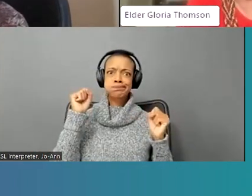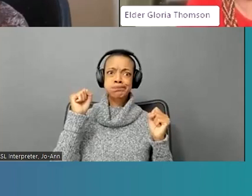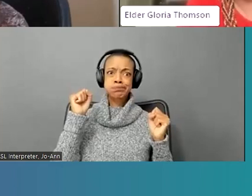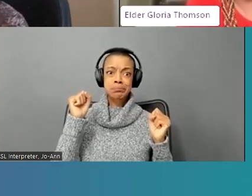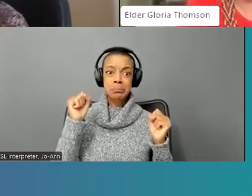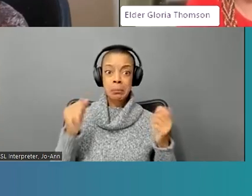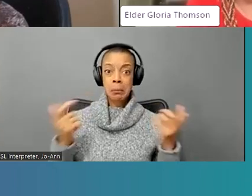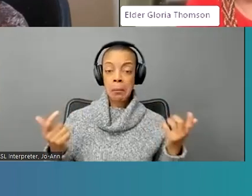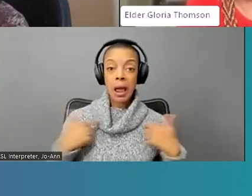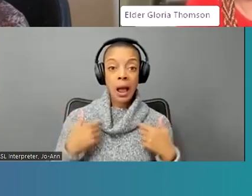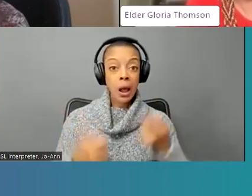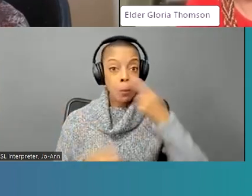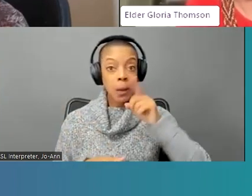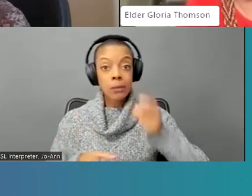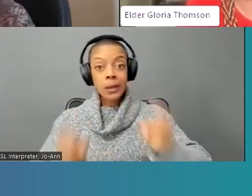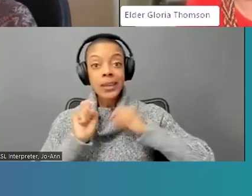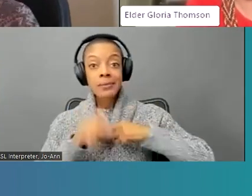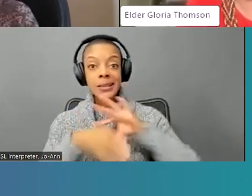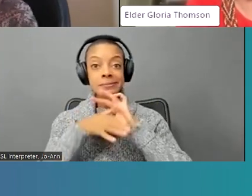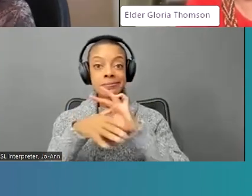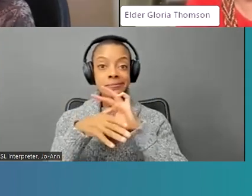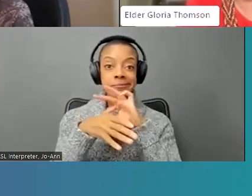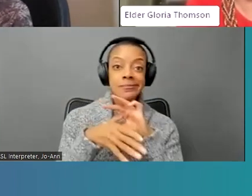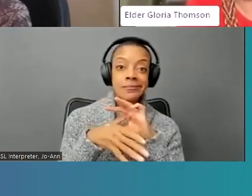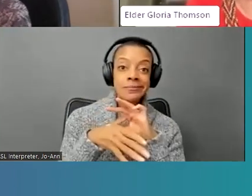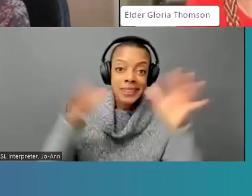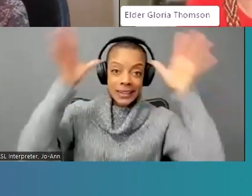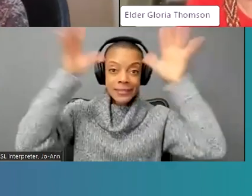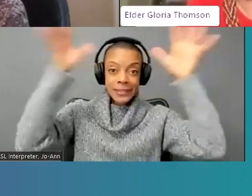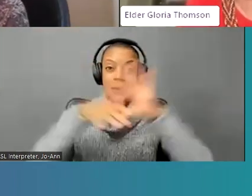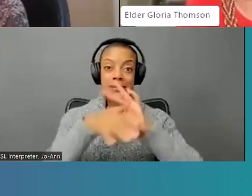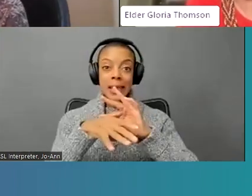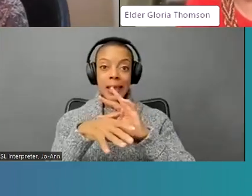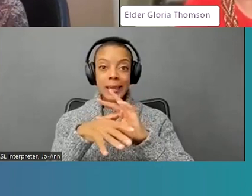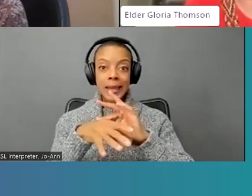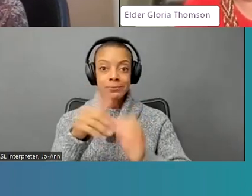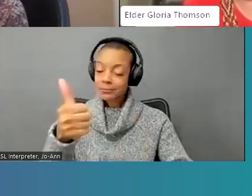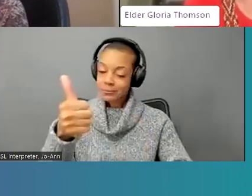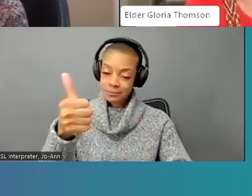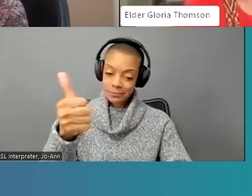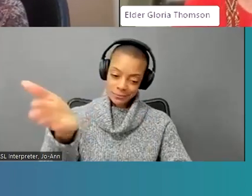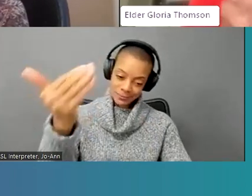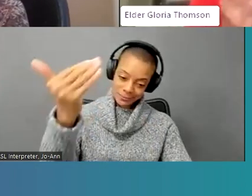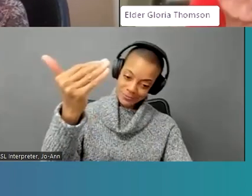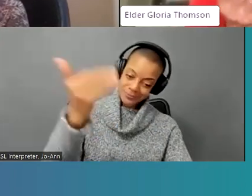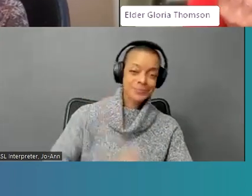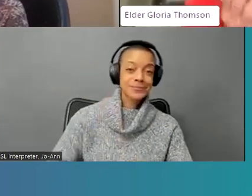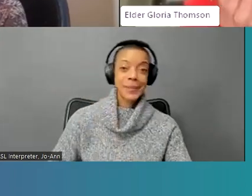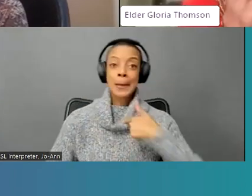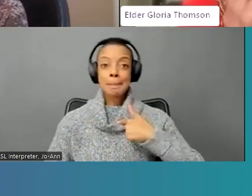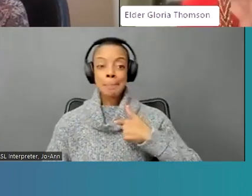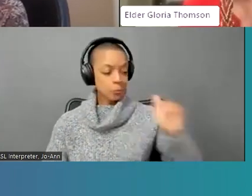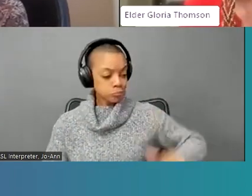venison steak because that's what I was brought up on, and it's been so long.